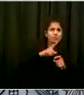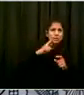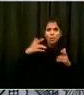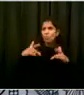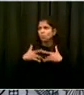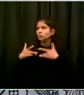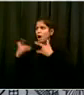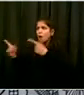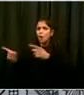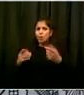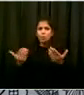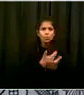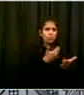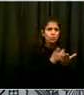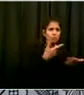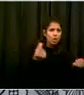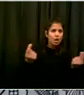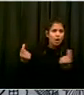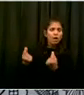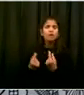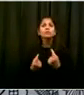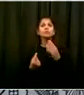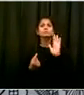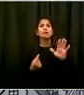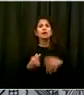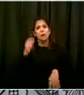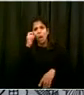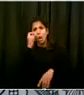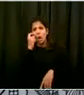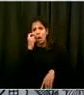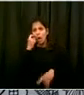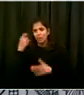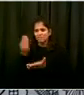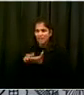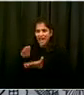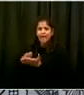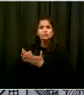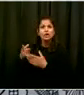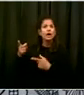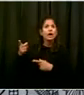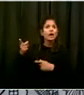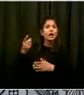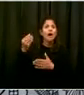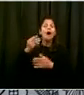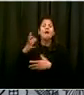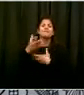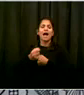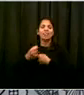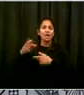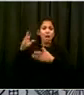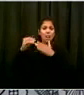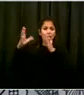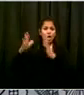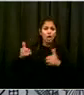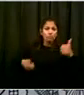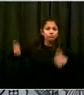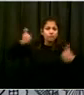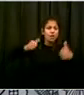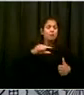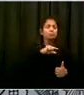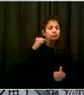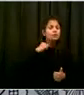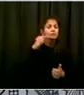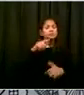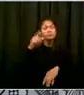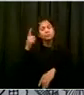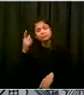leaders, faith leaders of all different faiths, from political leaders who sometimes have a political agenda.